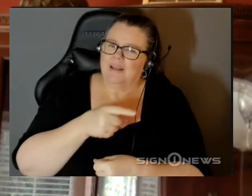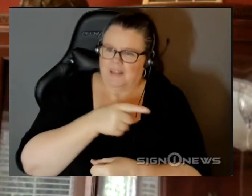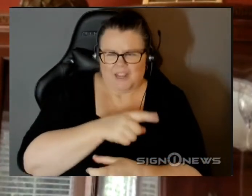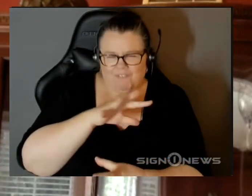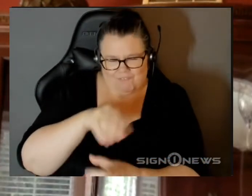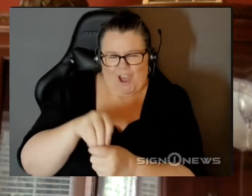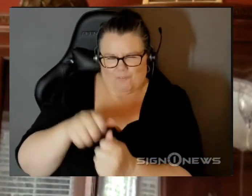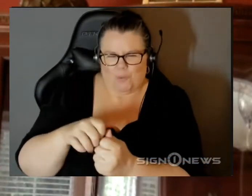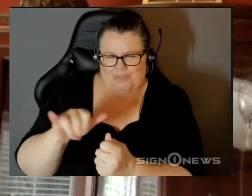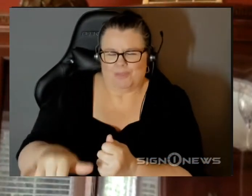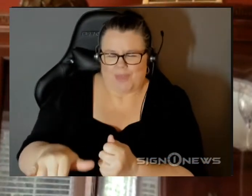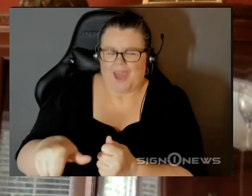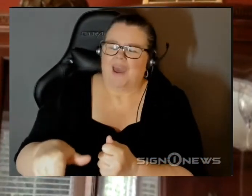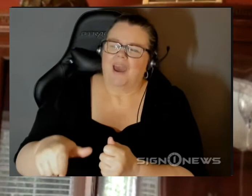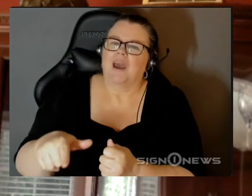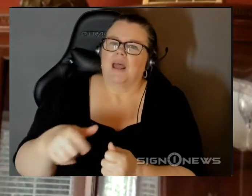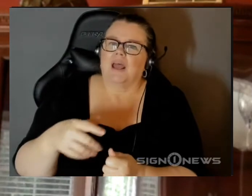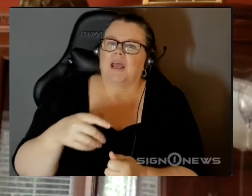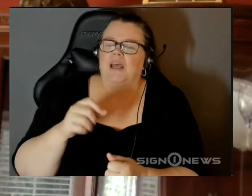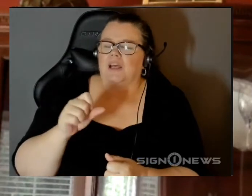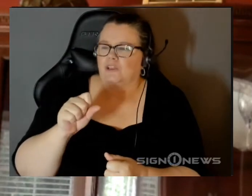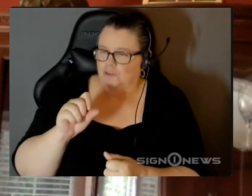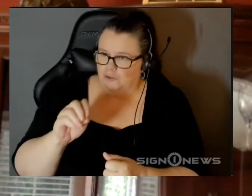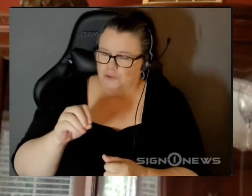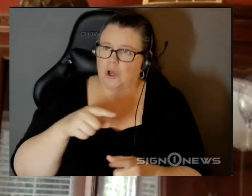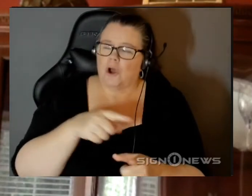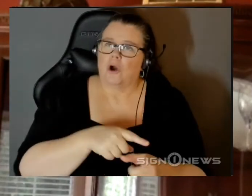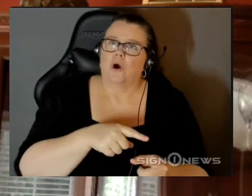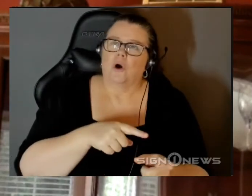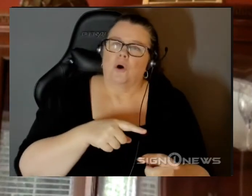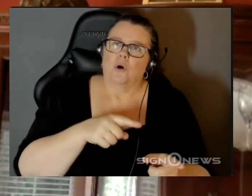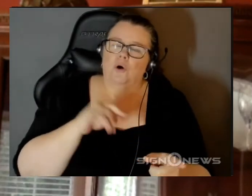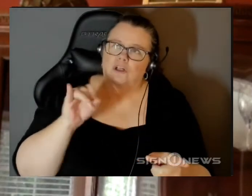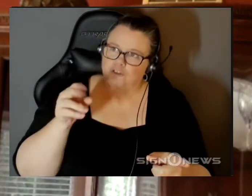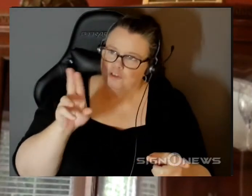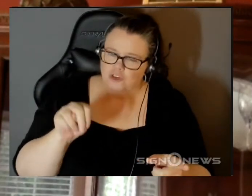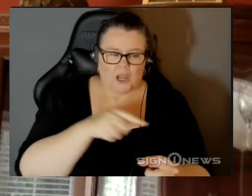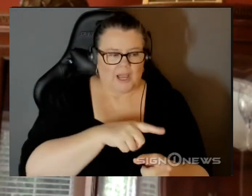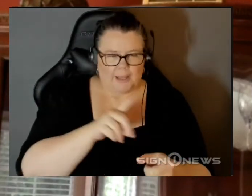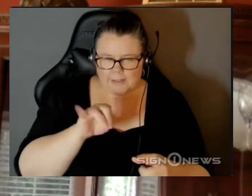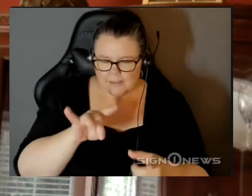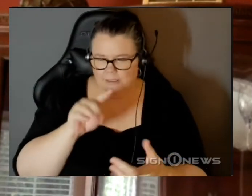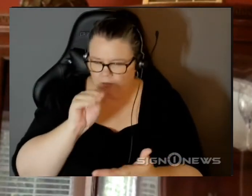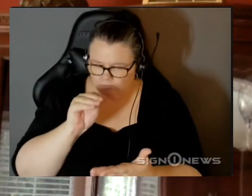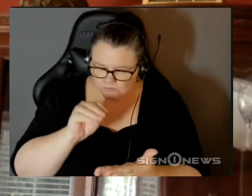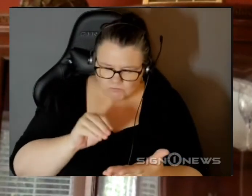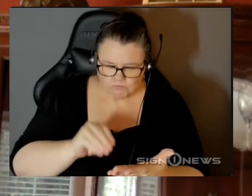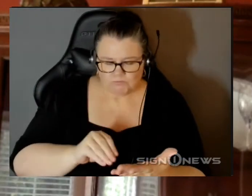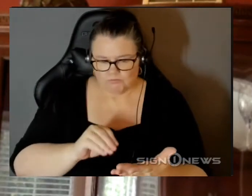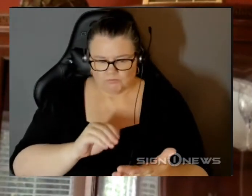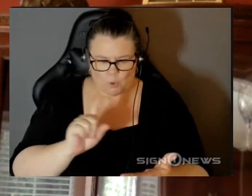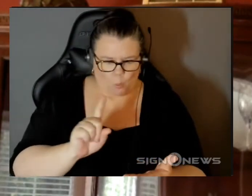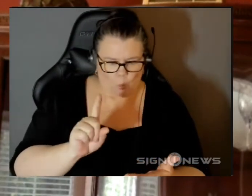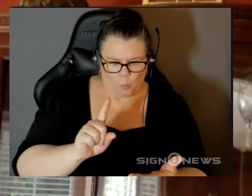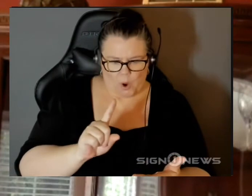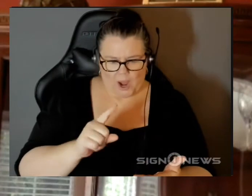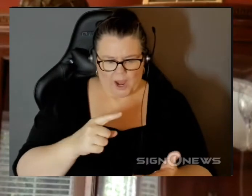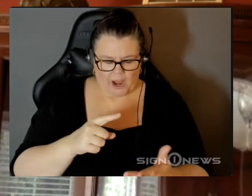And John defined his the areas where he thought he needed support, and that